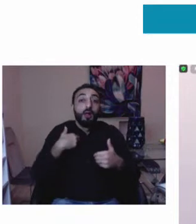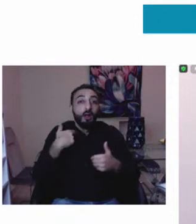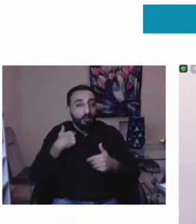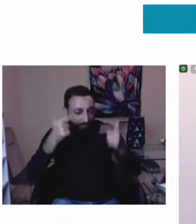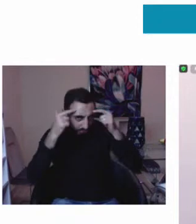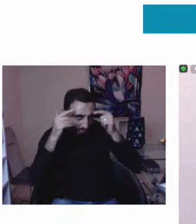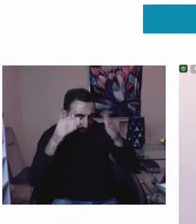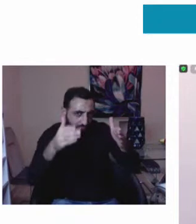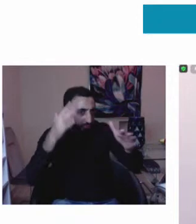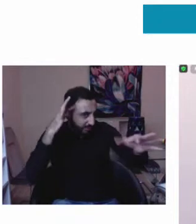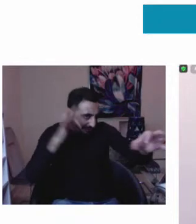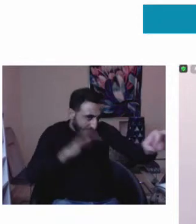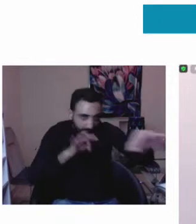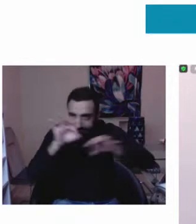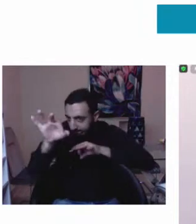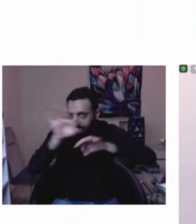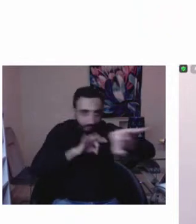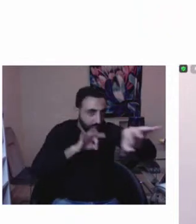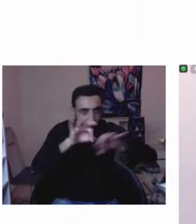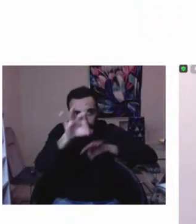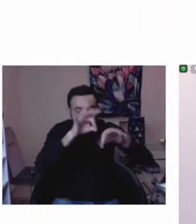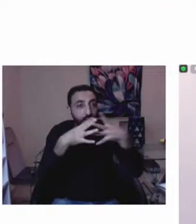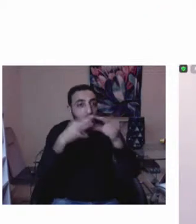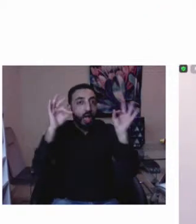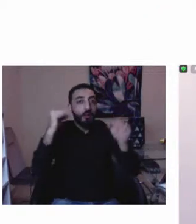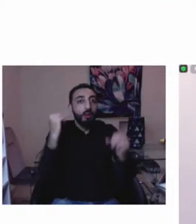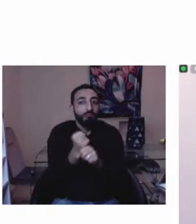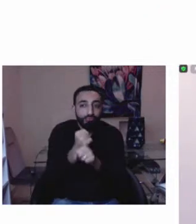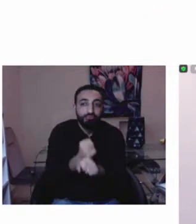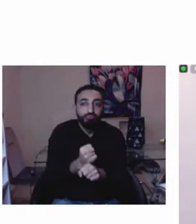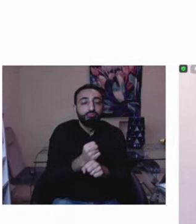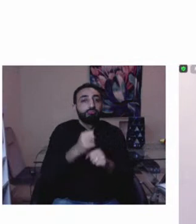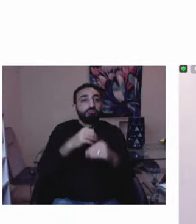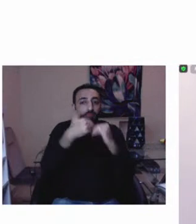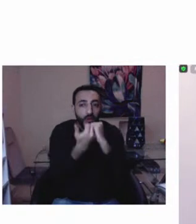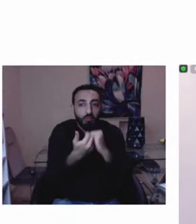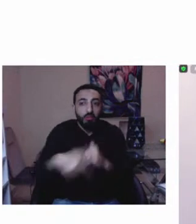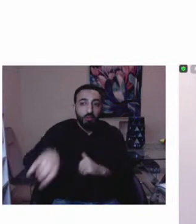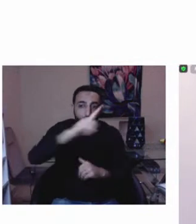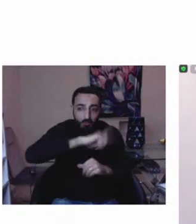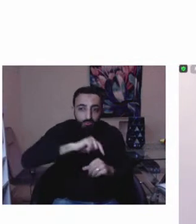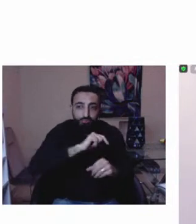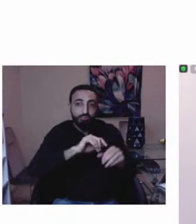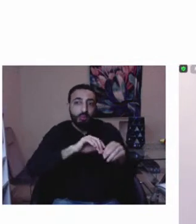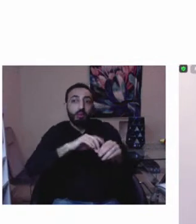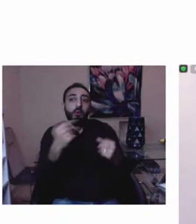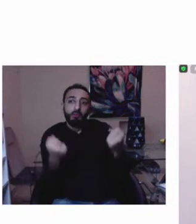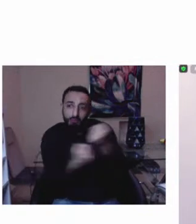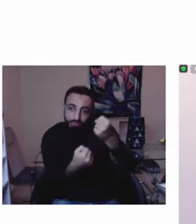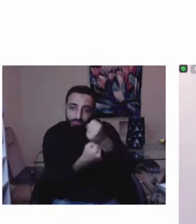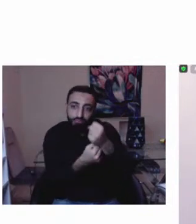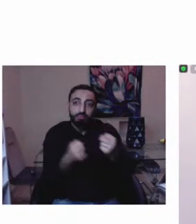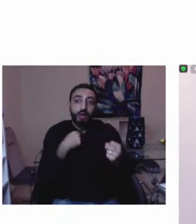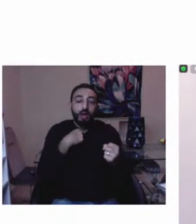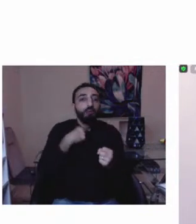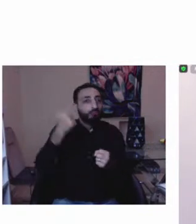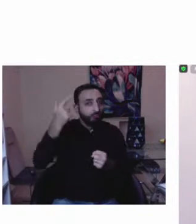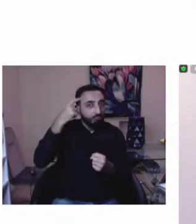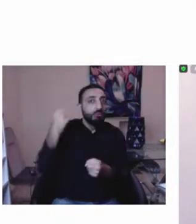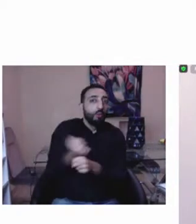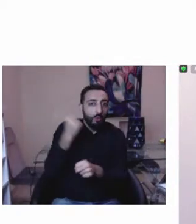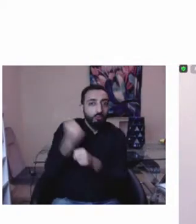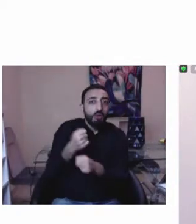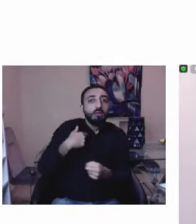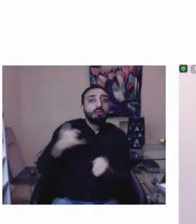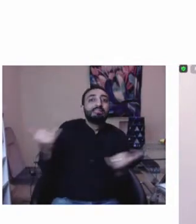be an asset for peacebuilding efforts by facilitating wider community impact and reach.